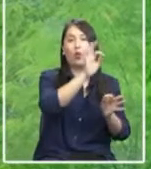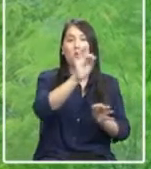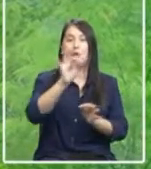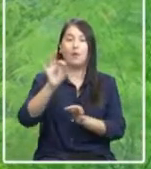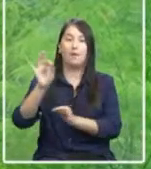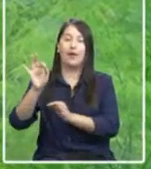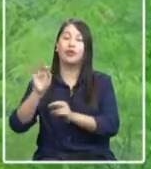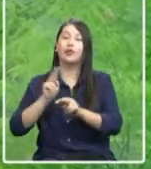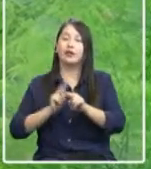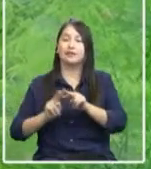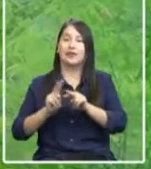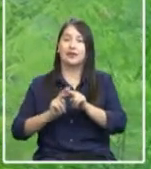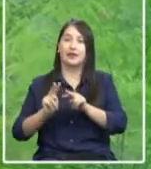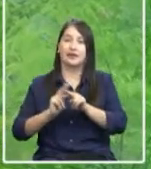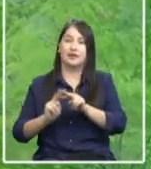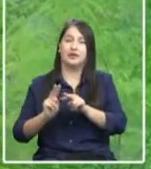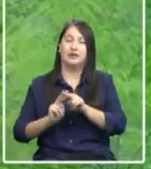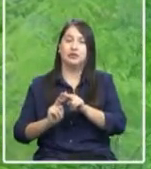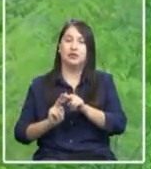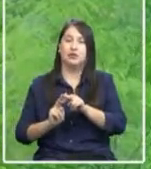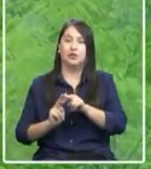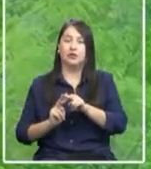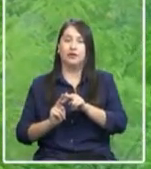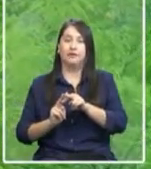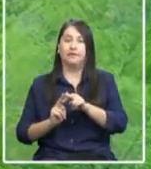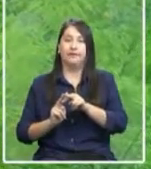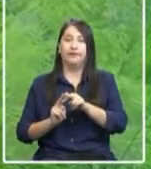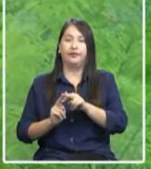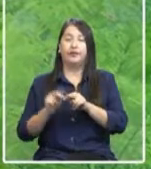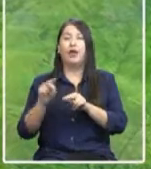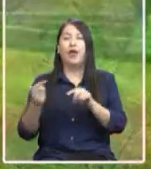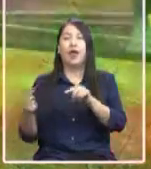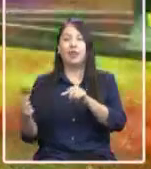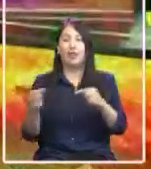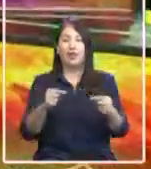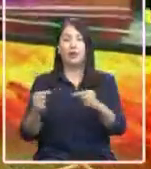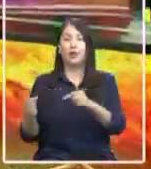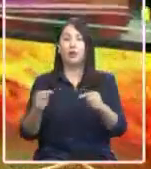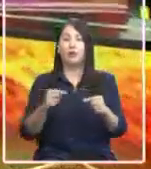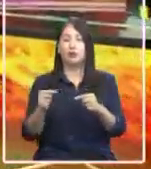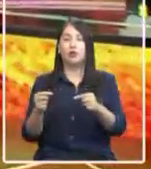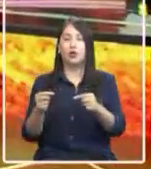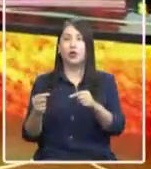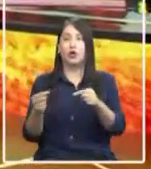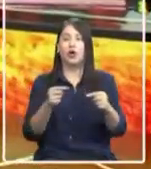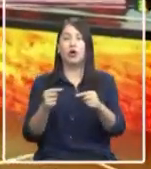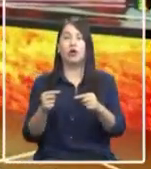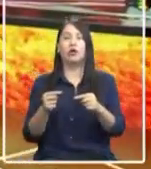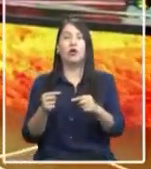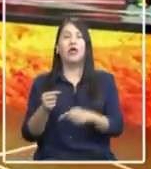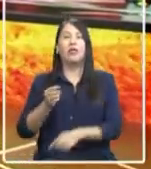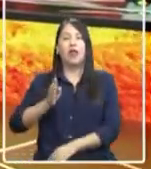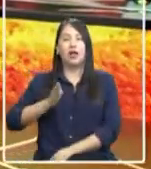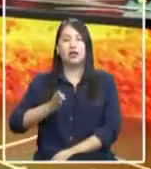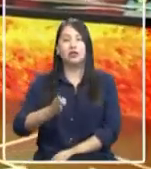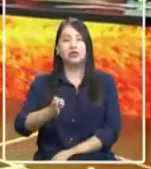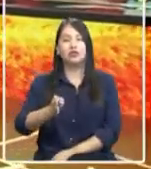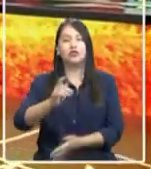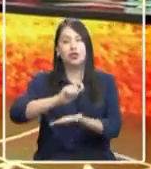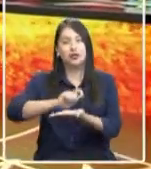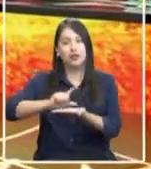discussions. It was produced in the very early 1990s out of India's Center for Science